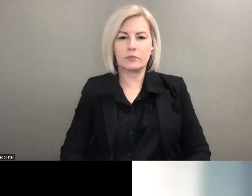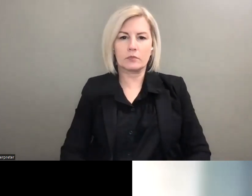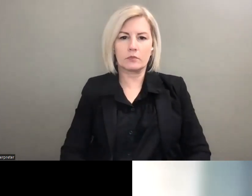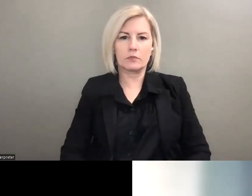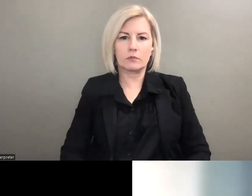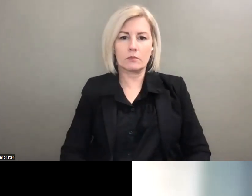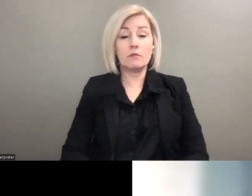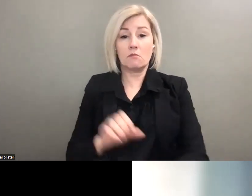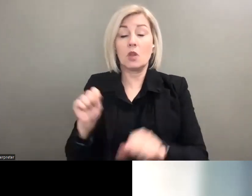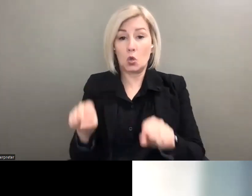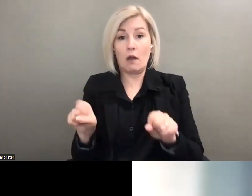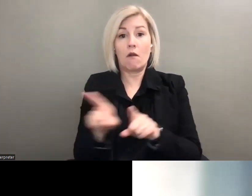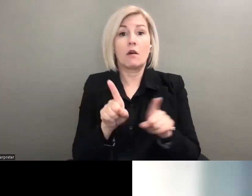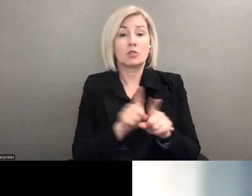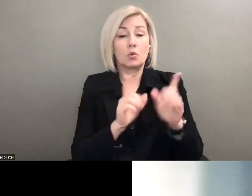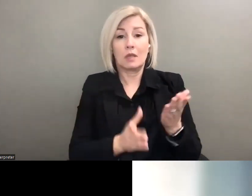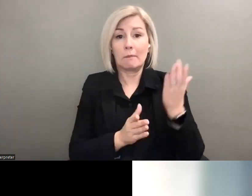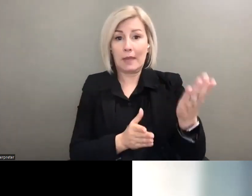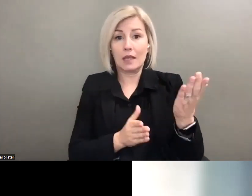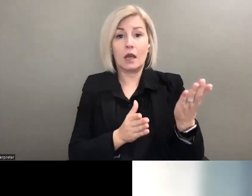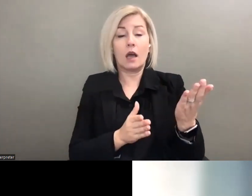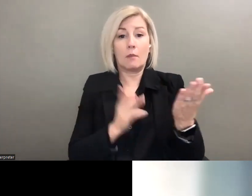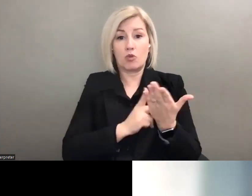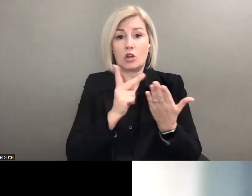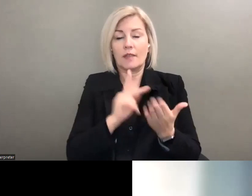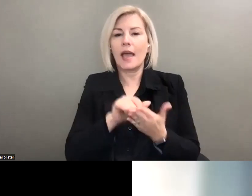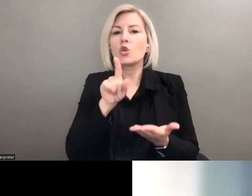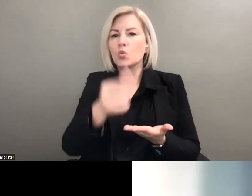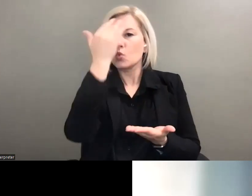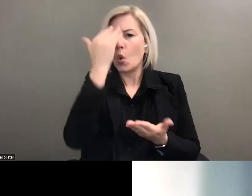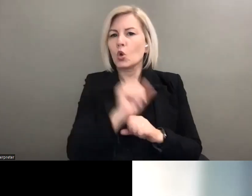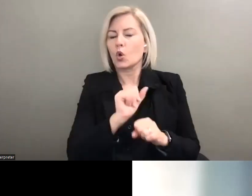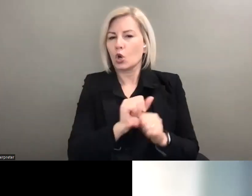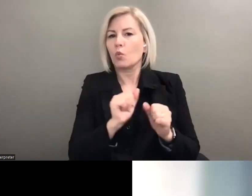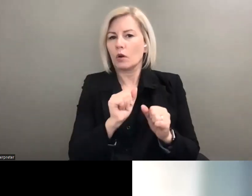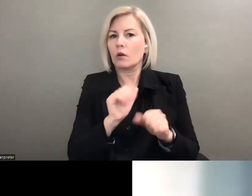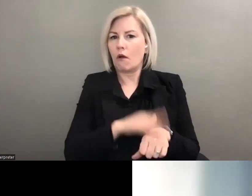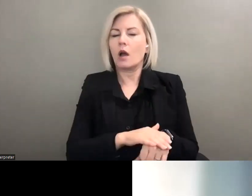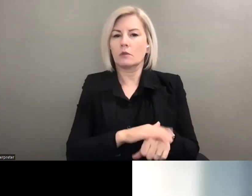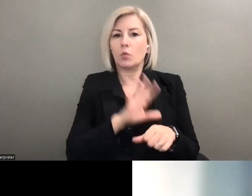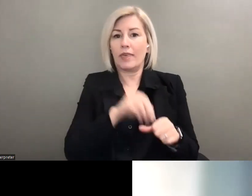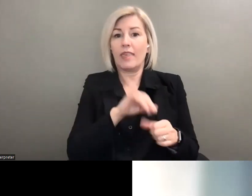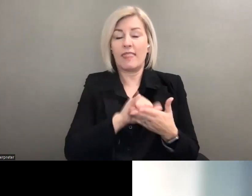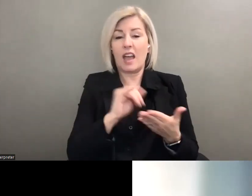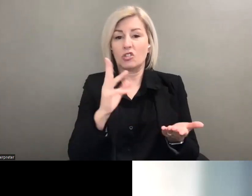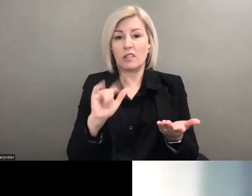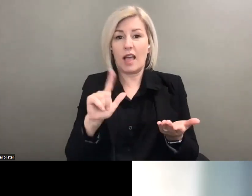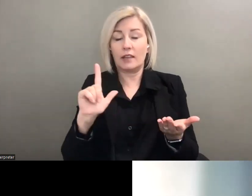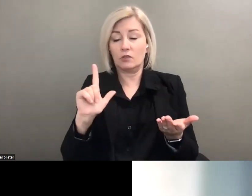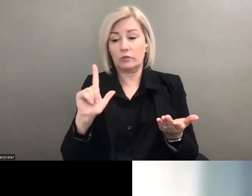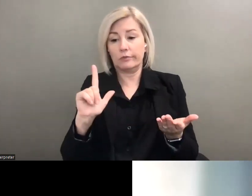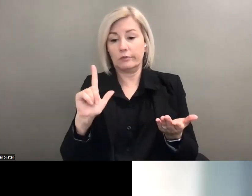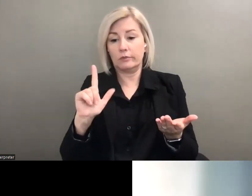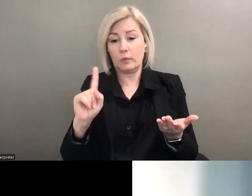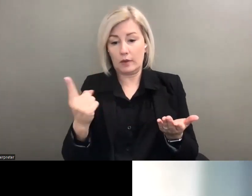You can also submit a project that you know that you're going to be working on within that July 1, 2023 through